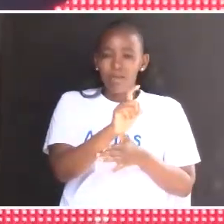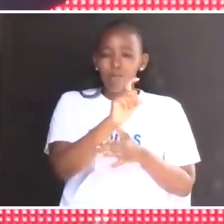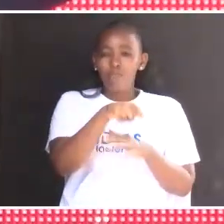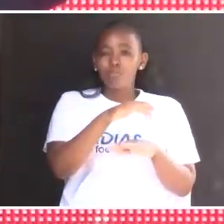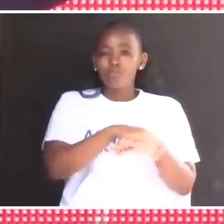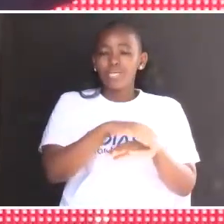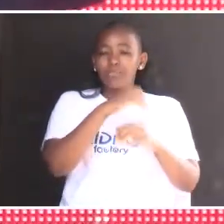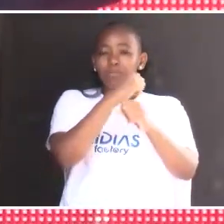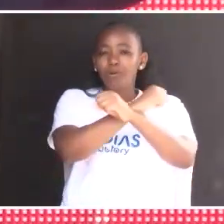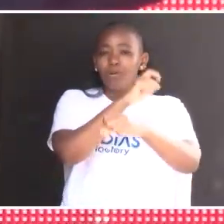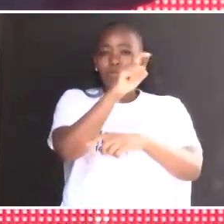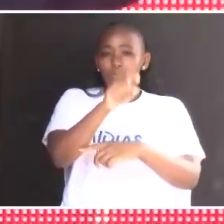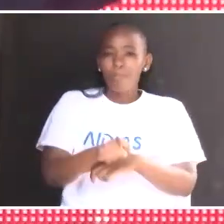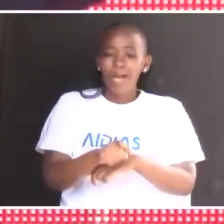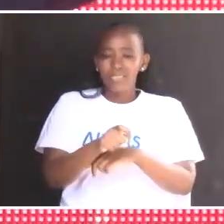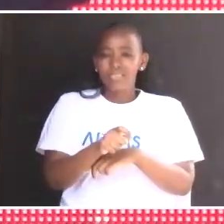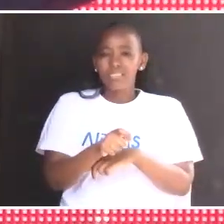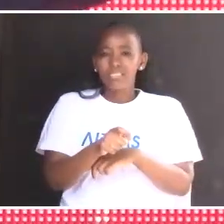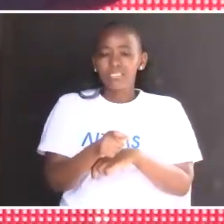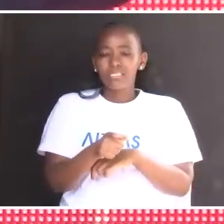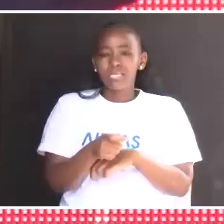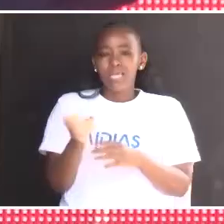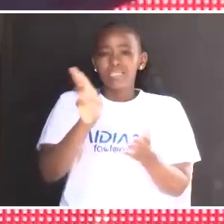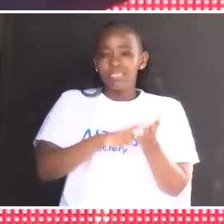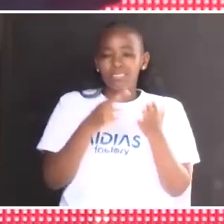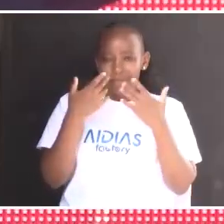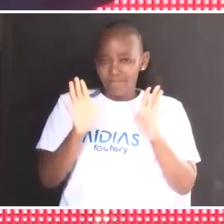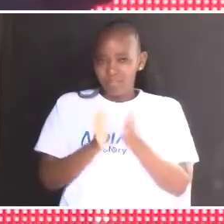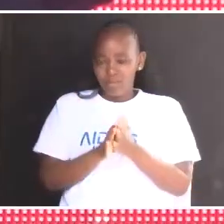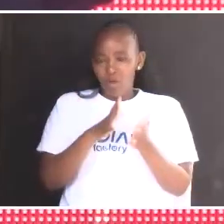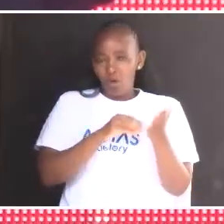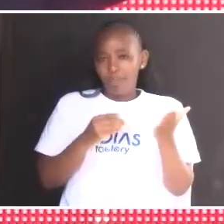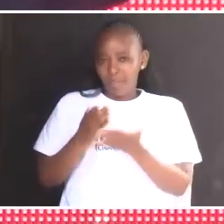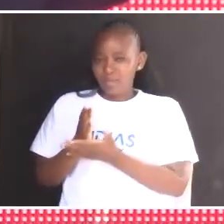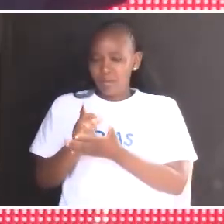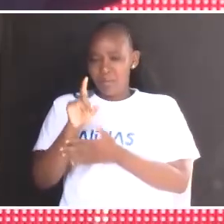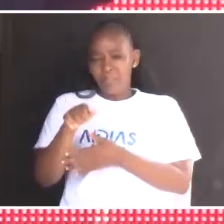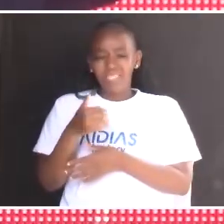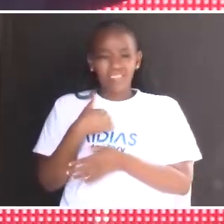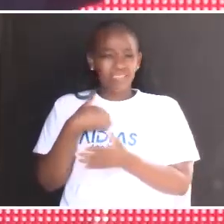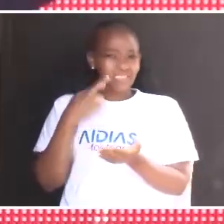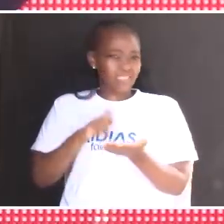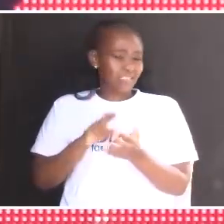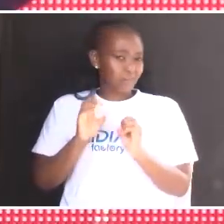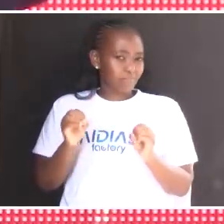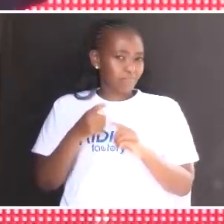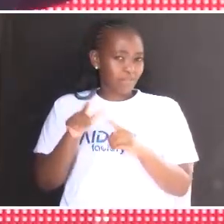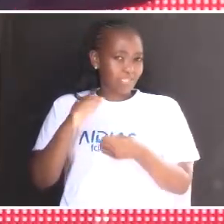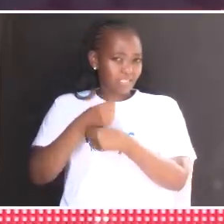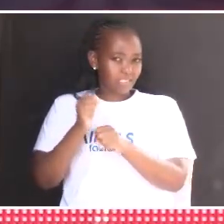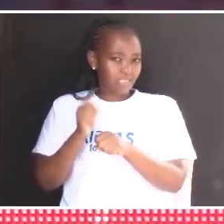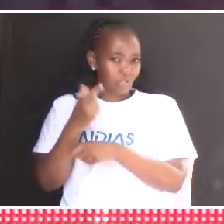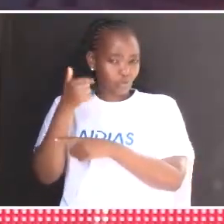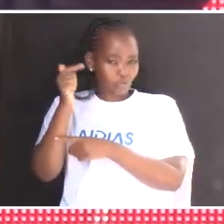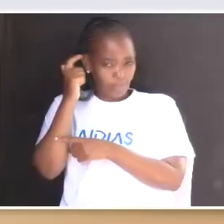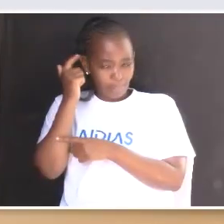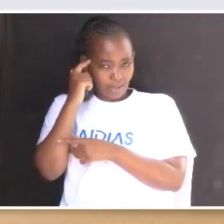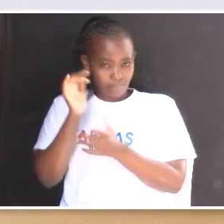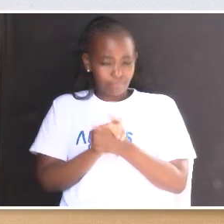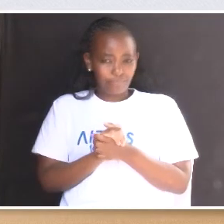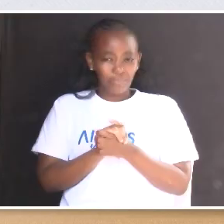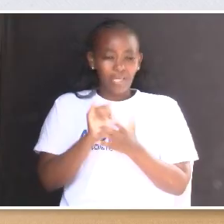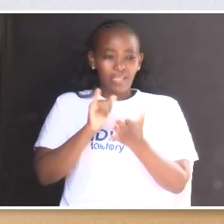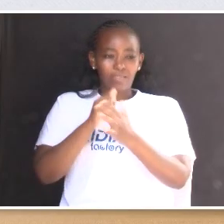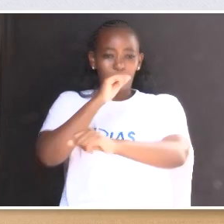get protection, lazima ukue register. Copyright, you don't have to, but it is a creation of the mind that